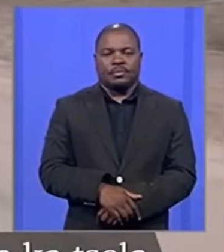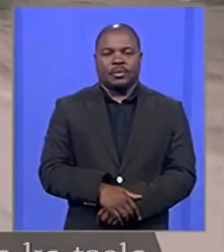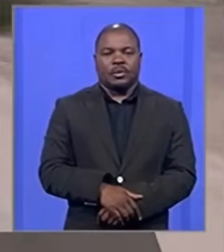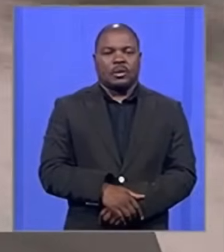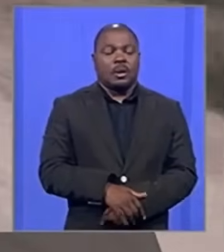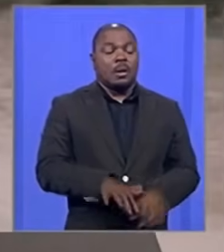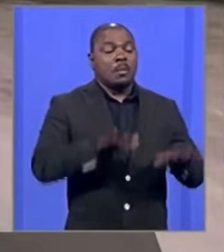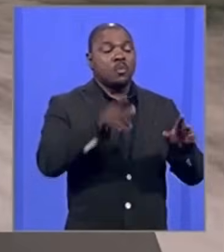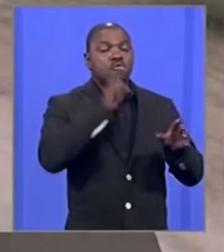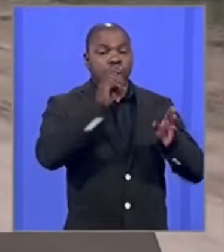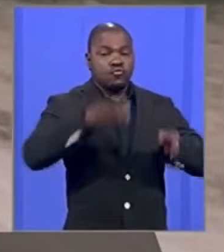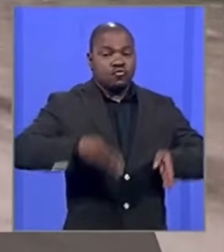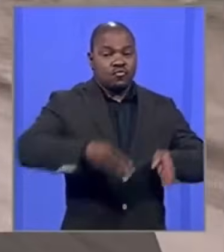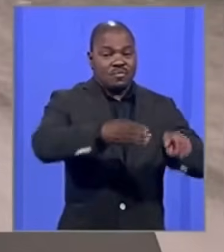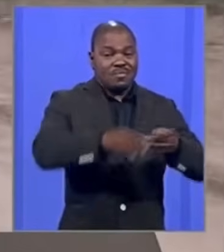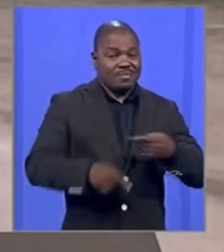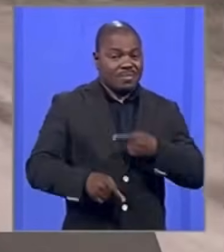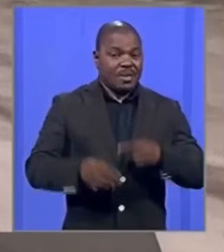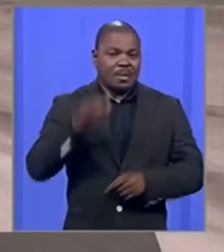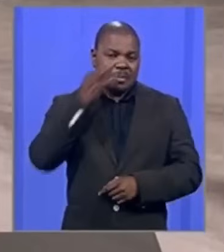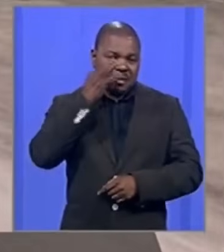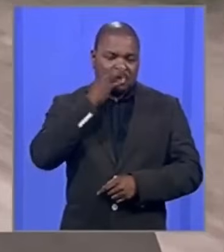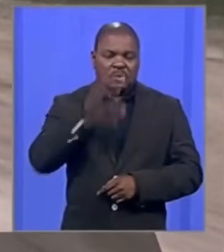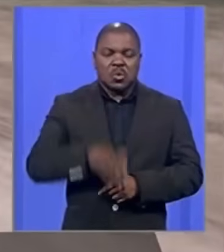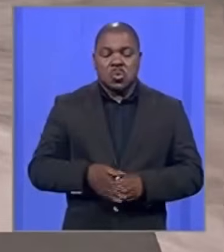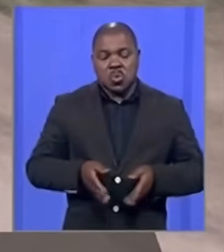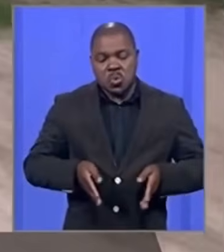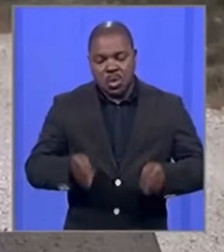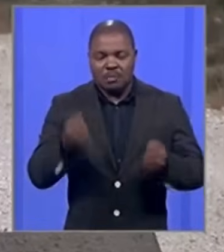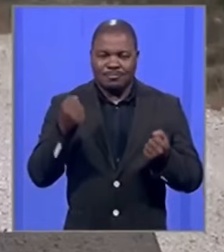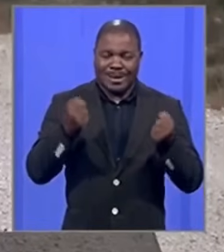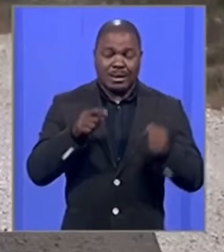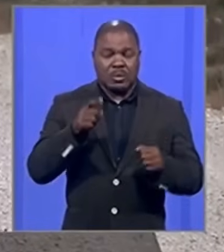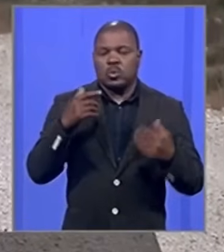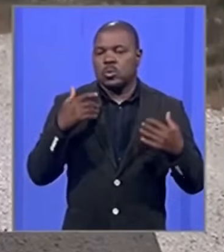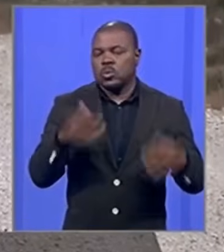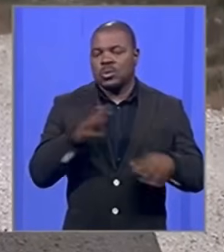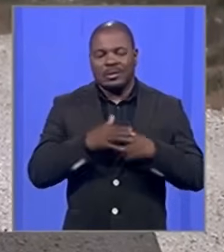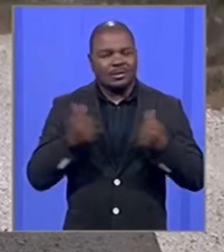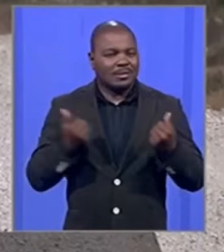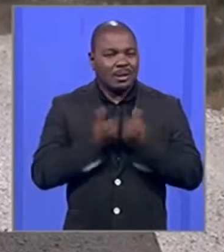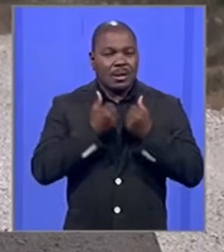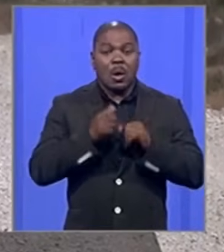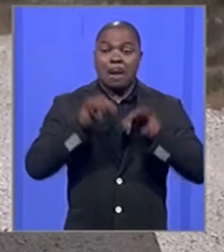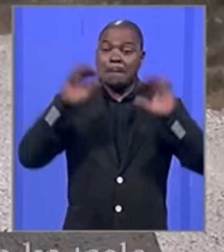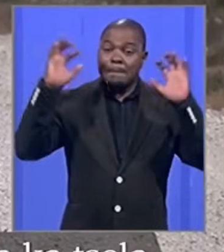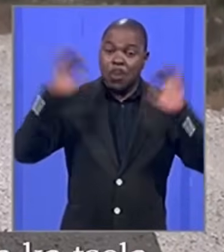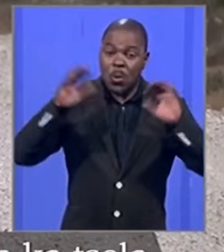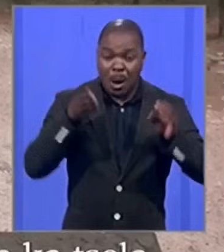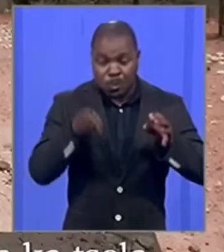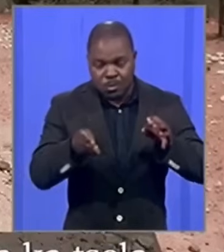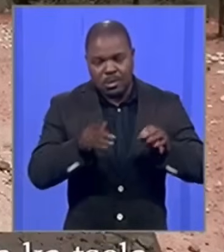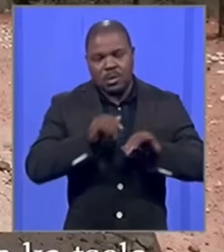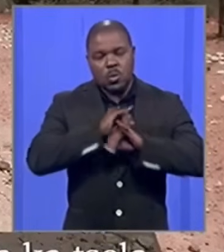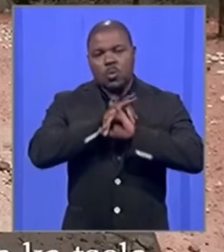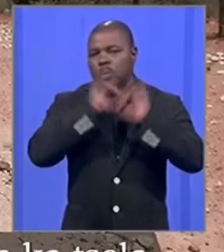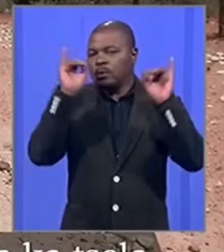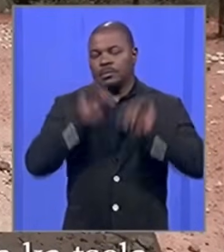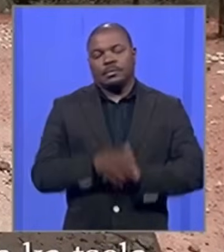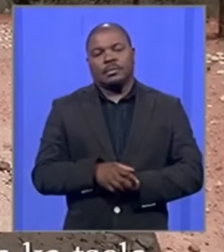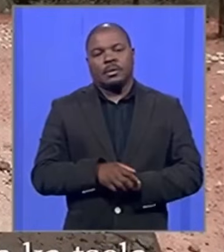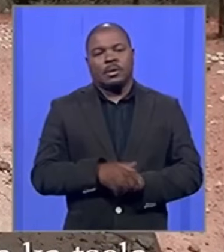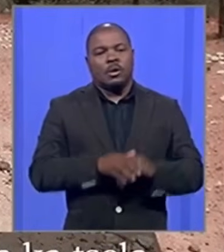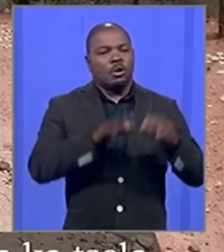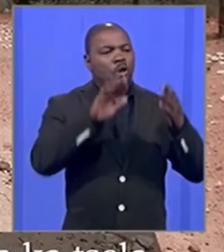Badirisi ba tsela eno ba re go tsaya leeto mo tseleng eno ke mathata, mme ga pula ena gone ke matlhotlhapelo. Baagi bao